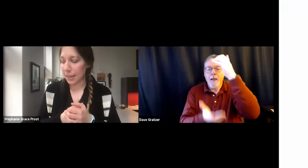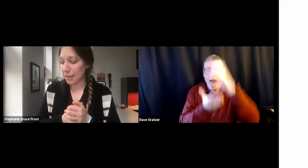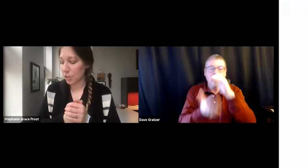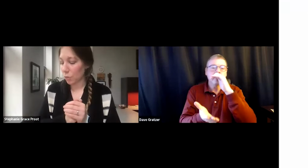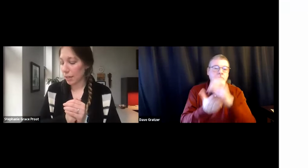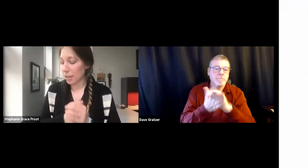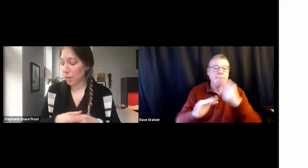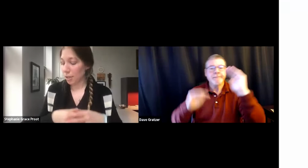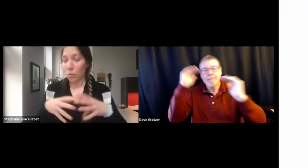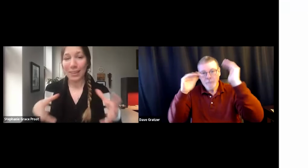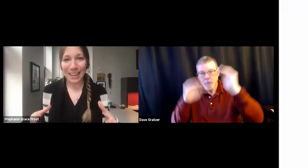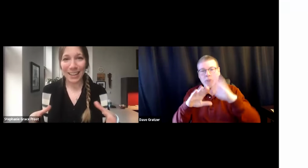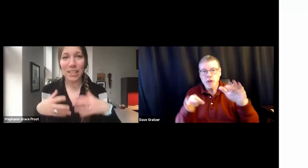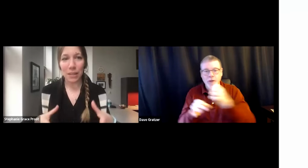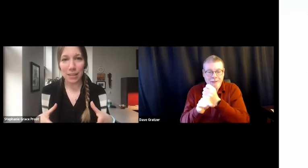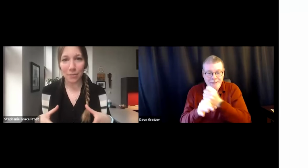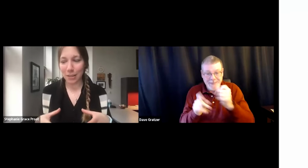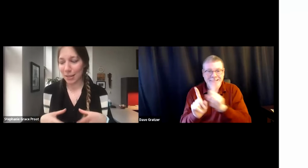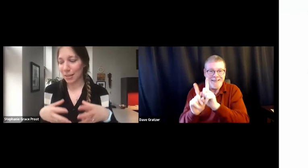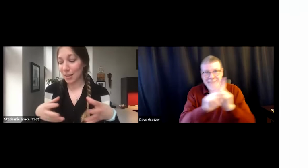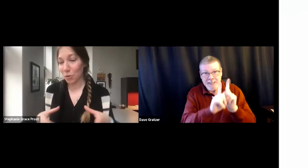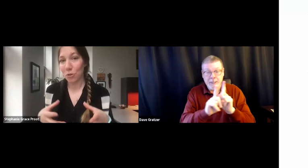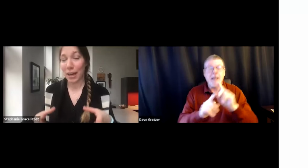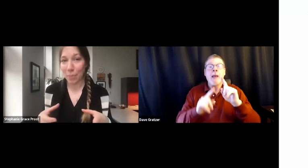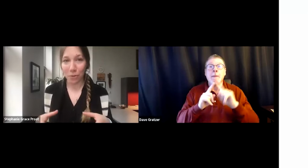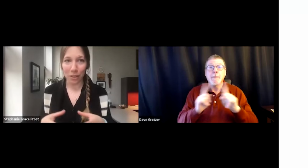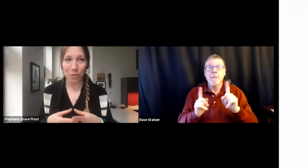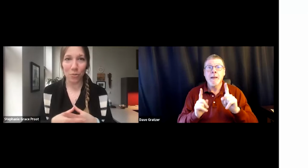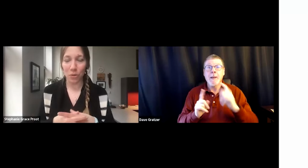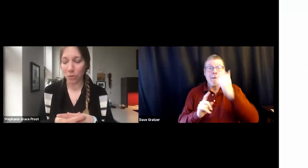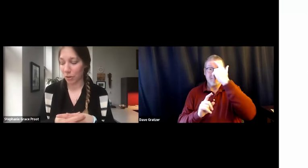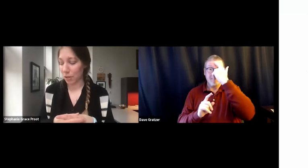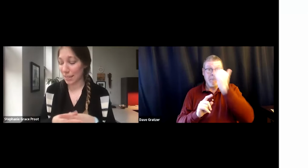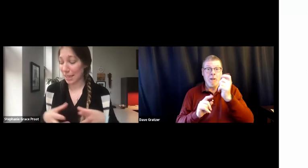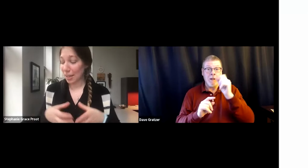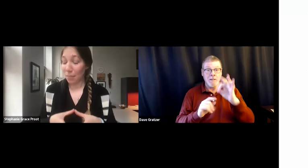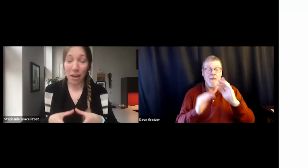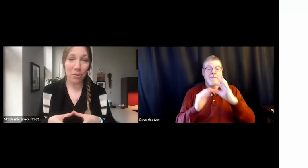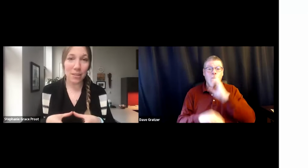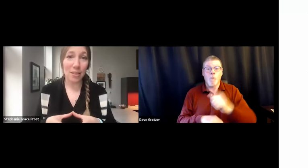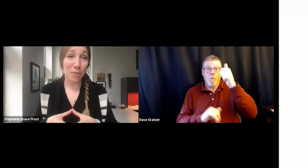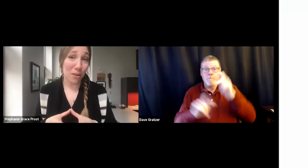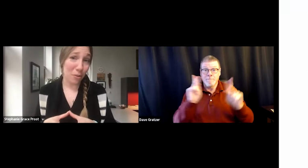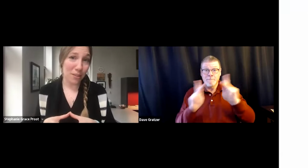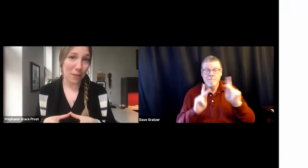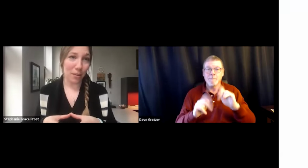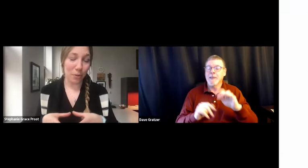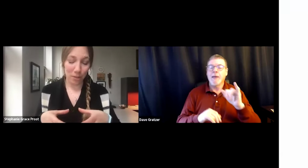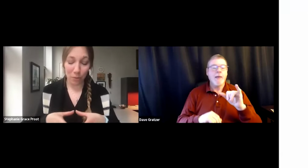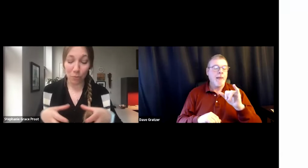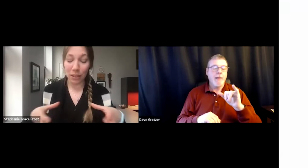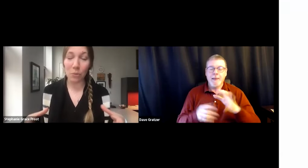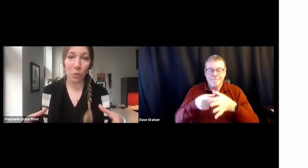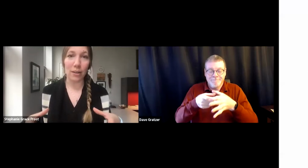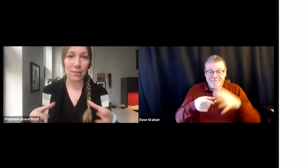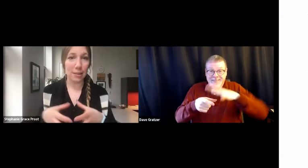like that to get situated. Well, in that case, because of the social capital issues with older adults, microsystems aren't always available.